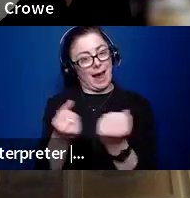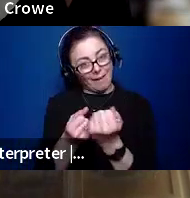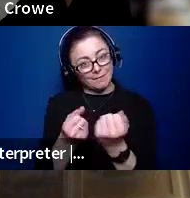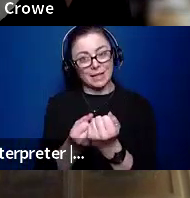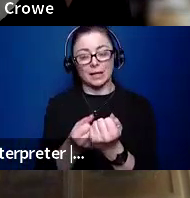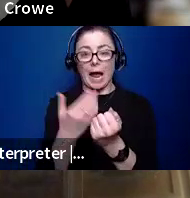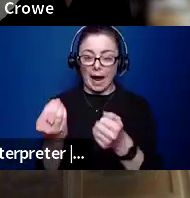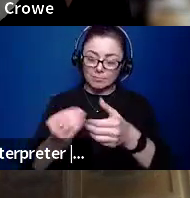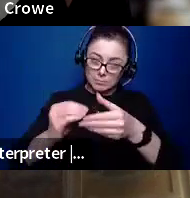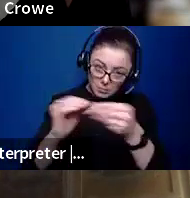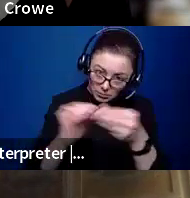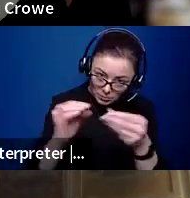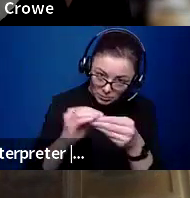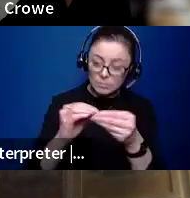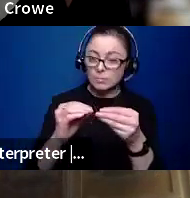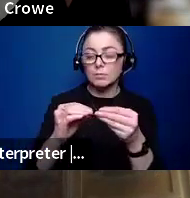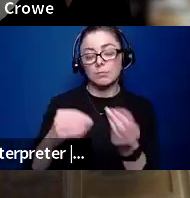voices and talk about